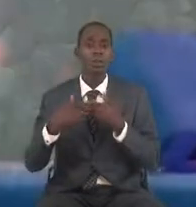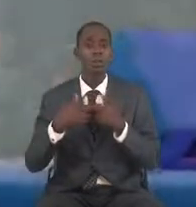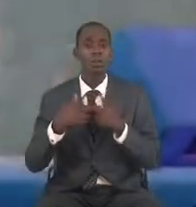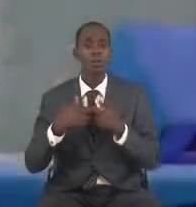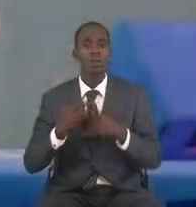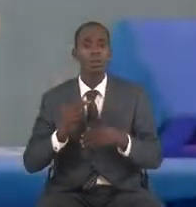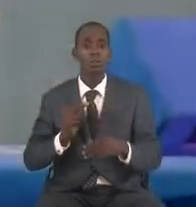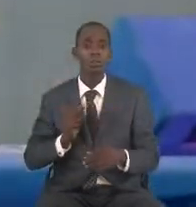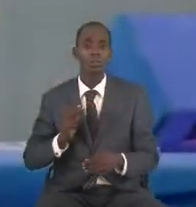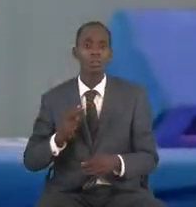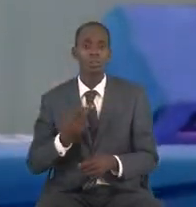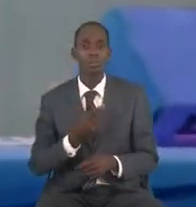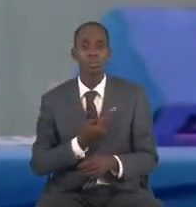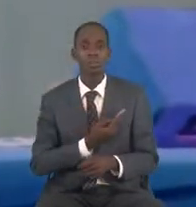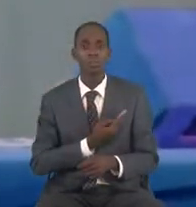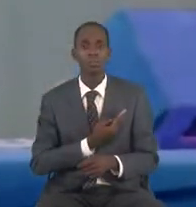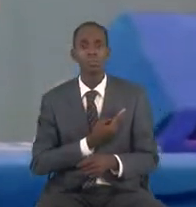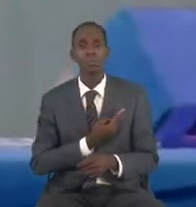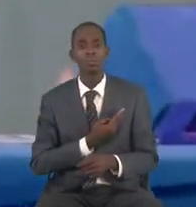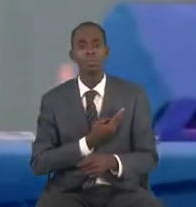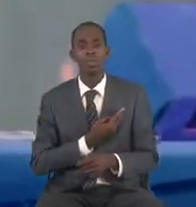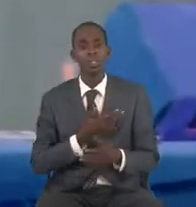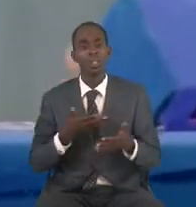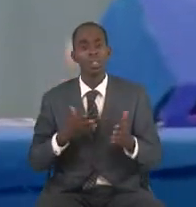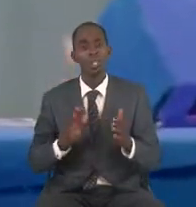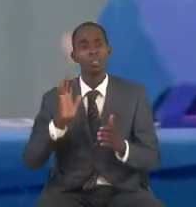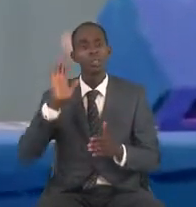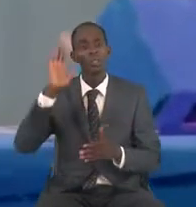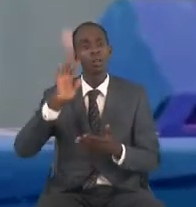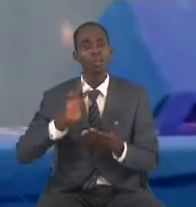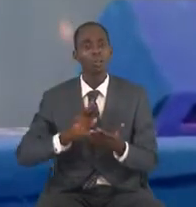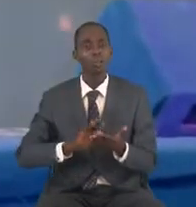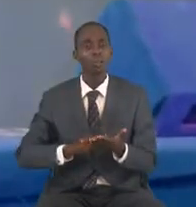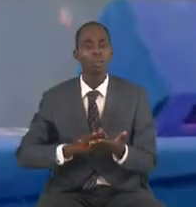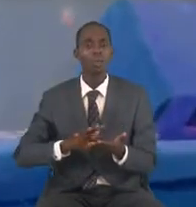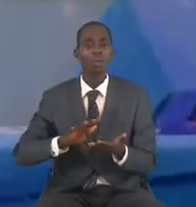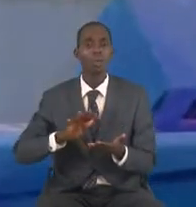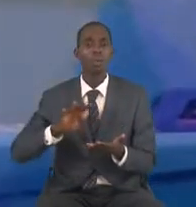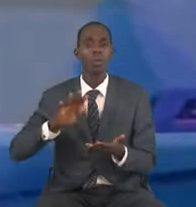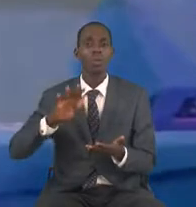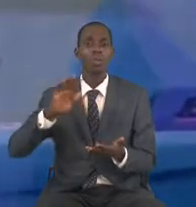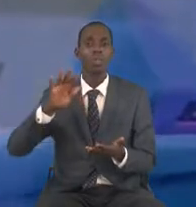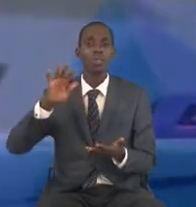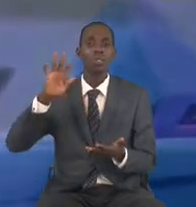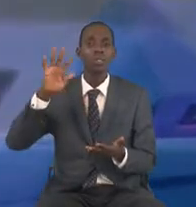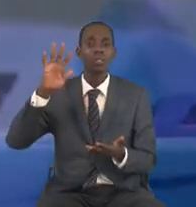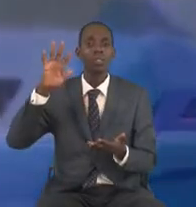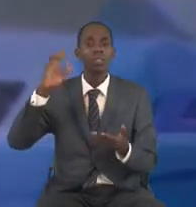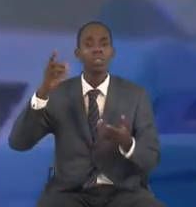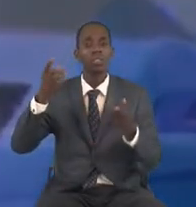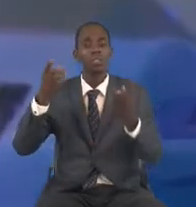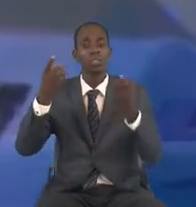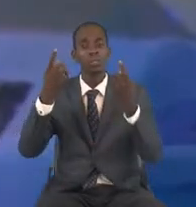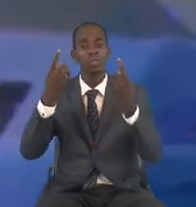Restore us, we cry. Let your glory